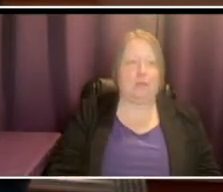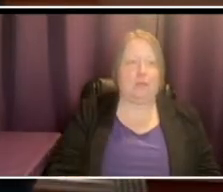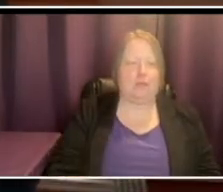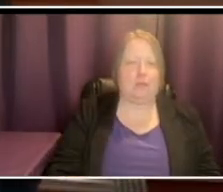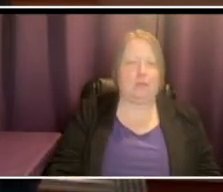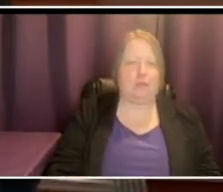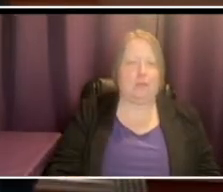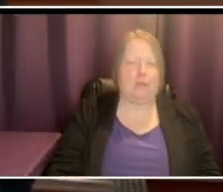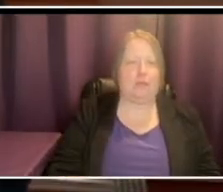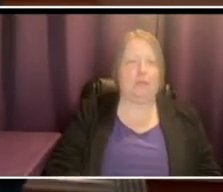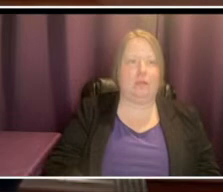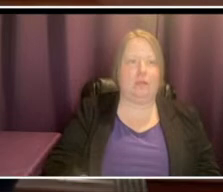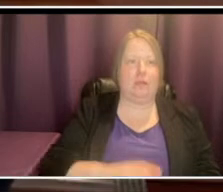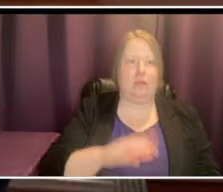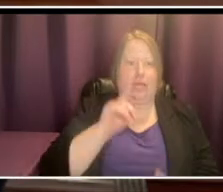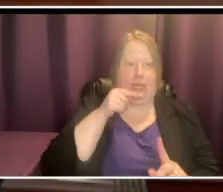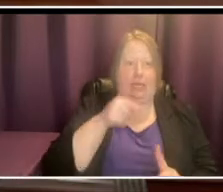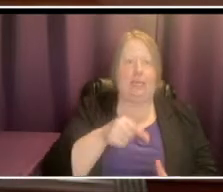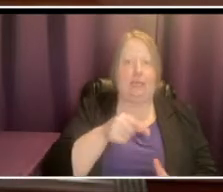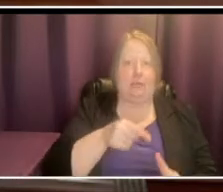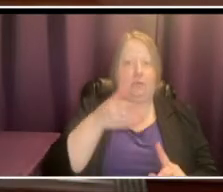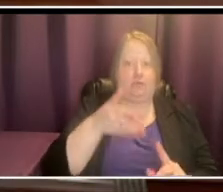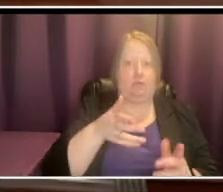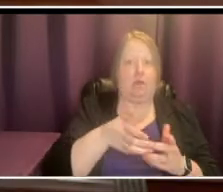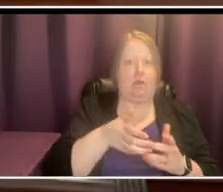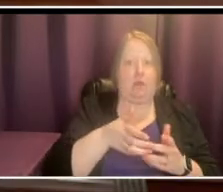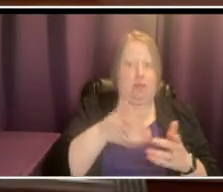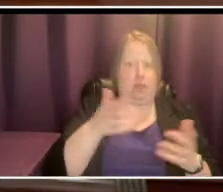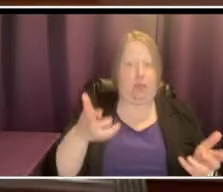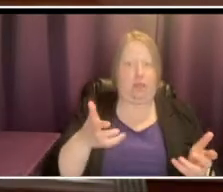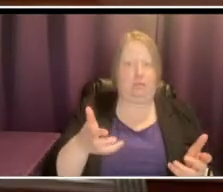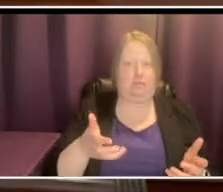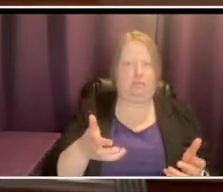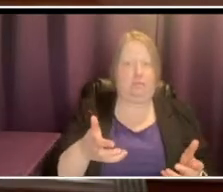He was the only one who could.